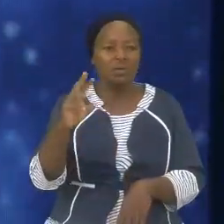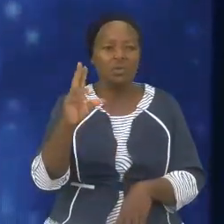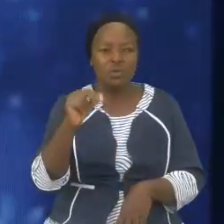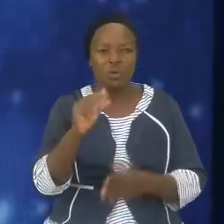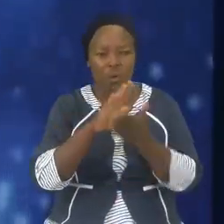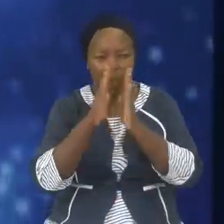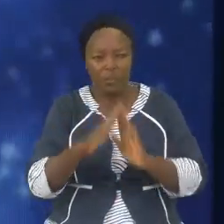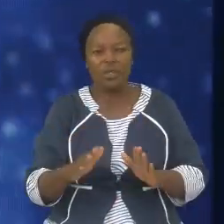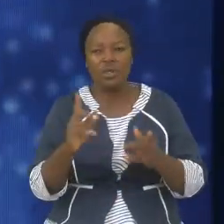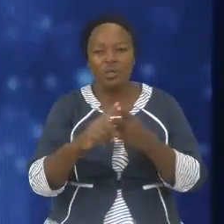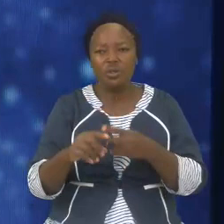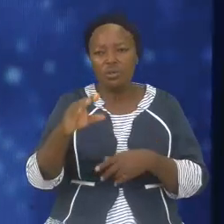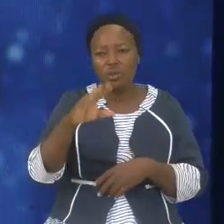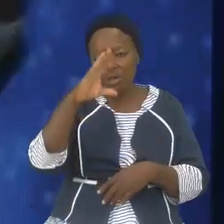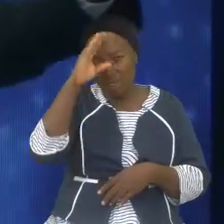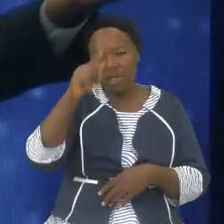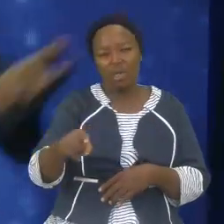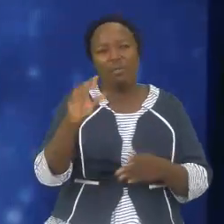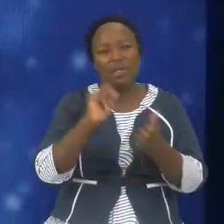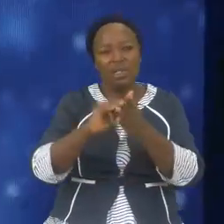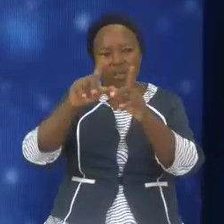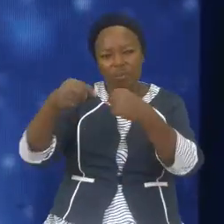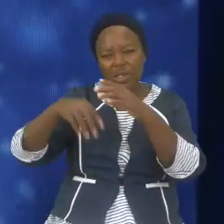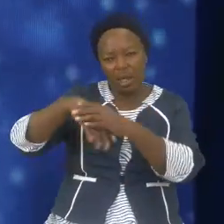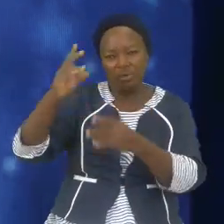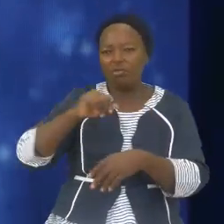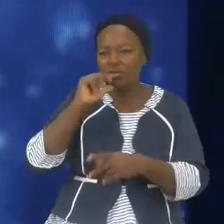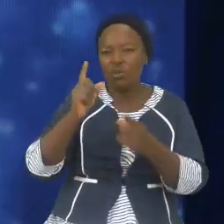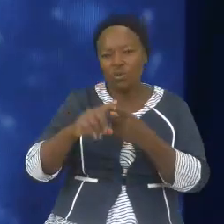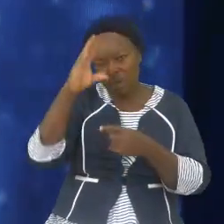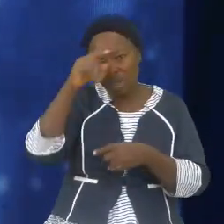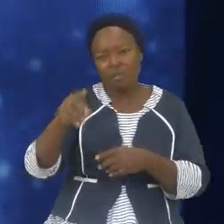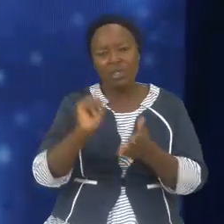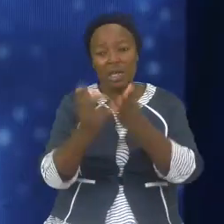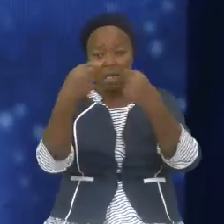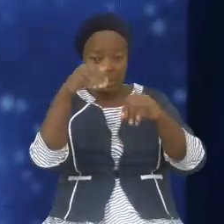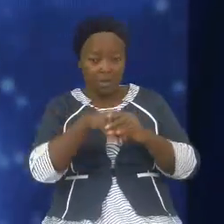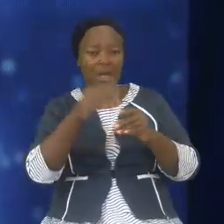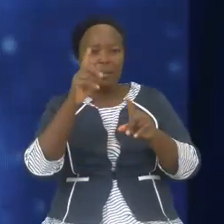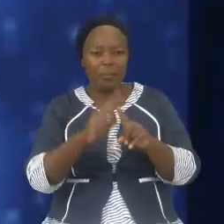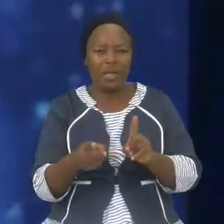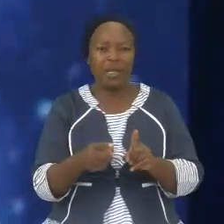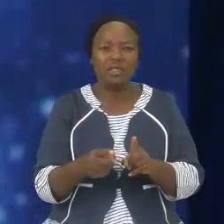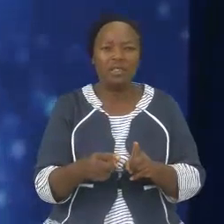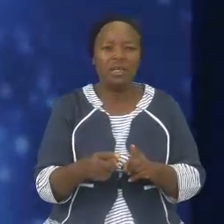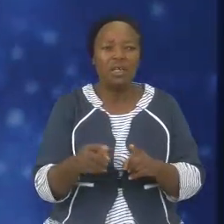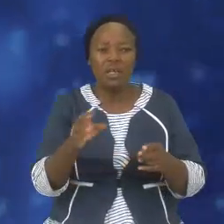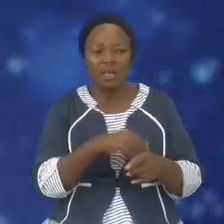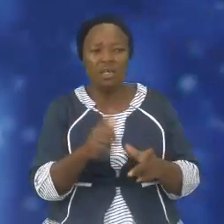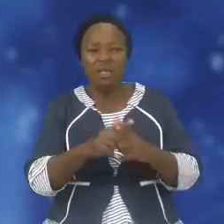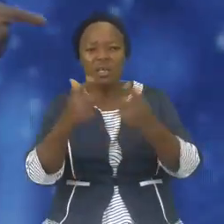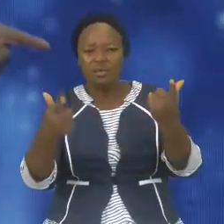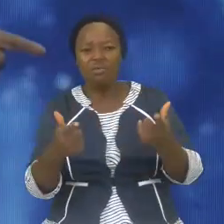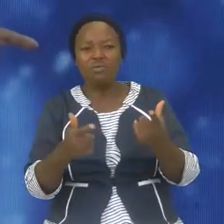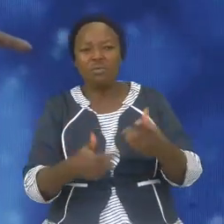to him that went out, not to him that came in, but great vexations were